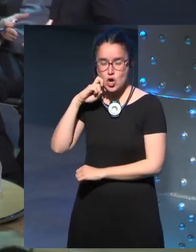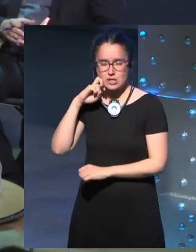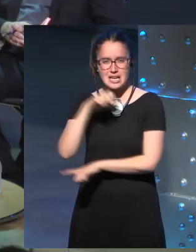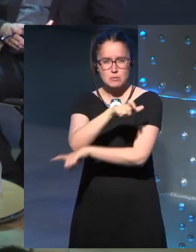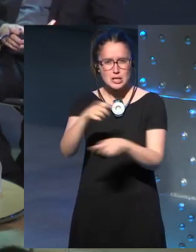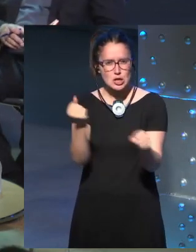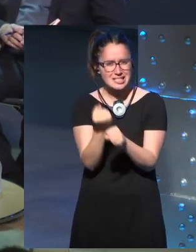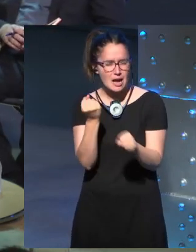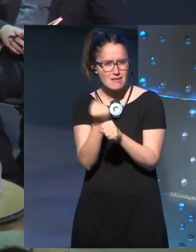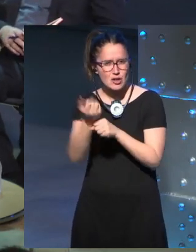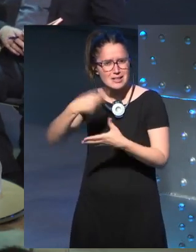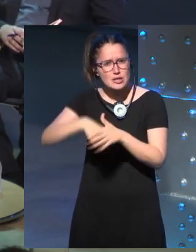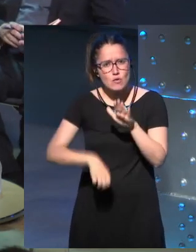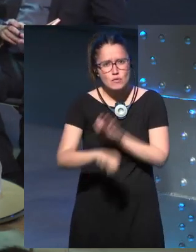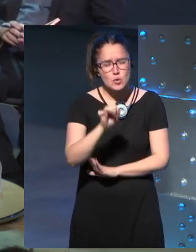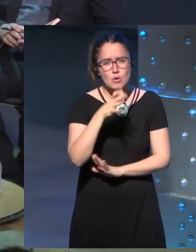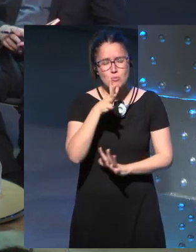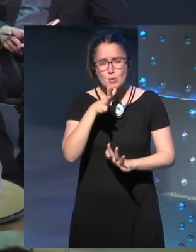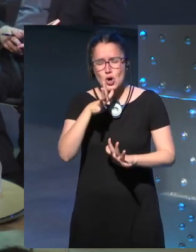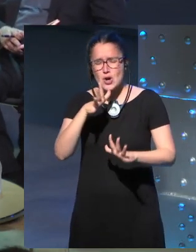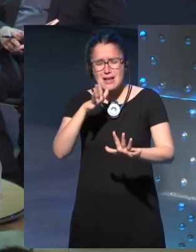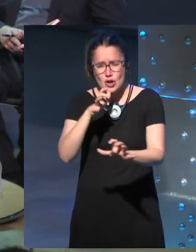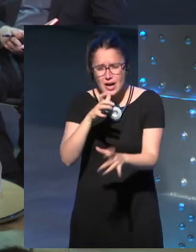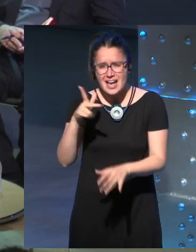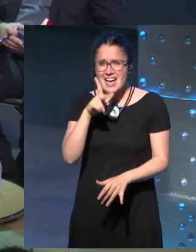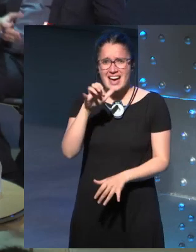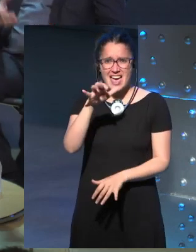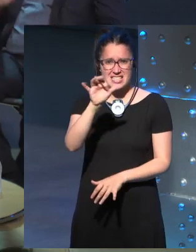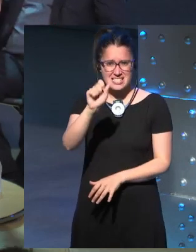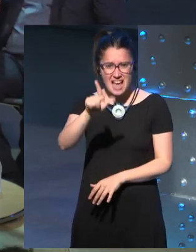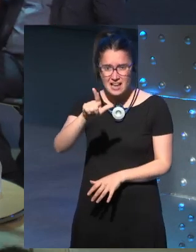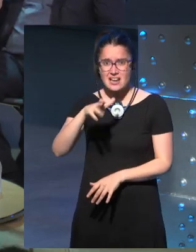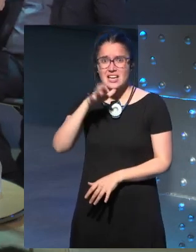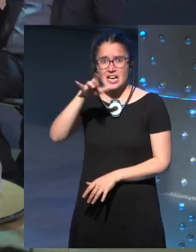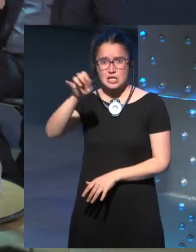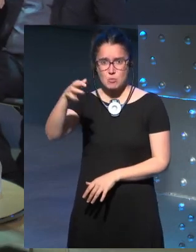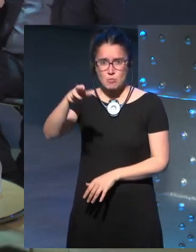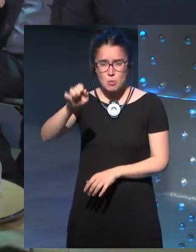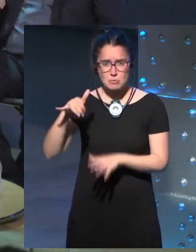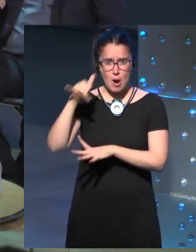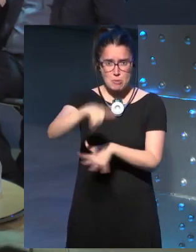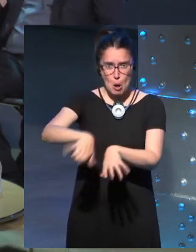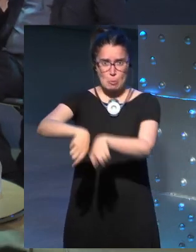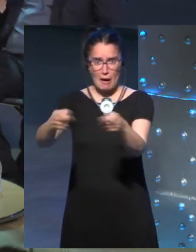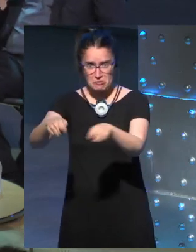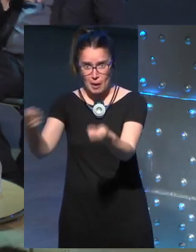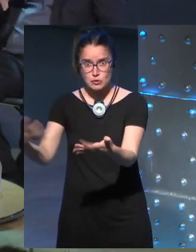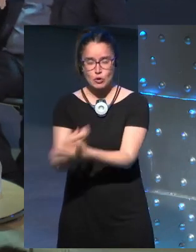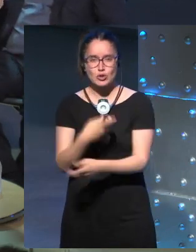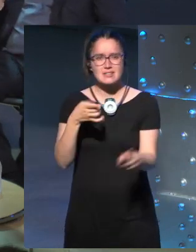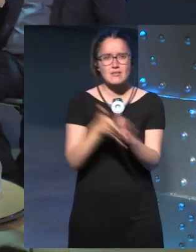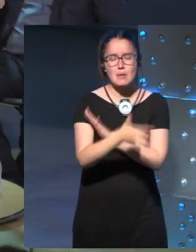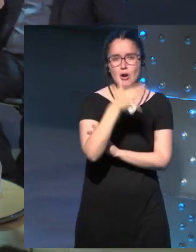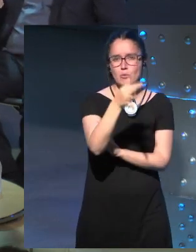representative of defending the values of the working class, because of the Habsburg tragedy. all these